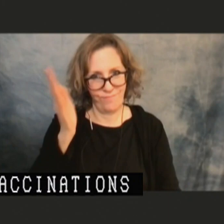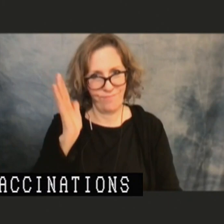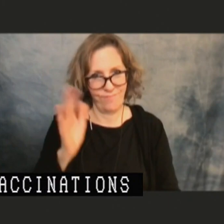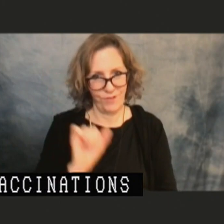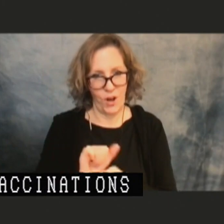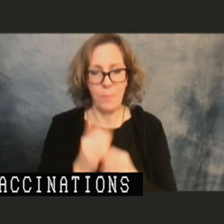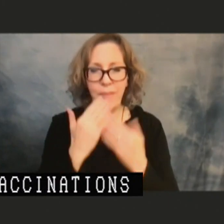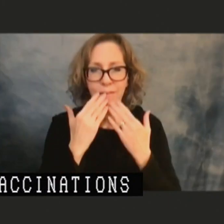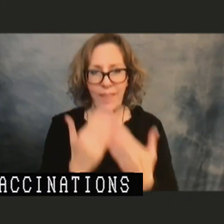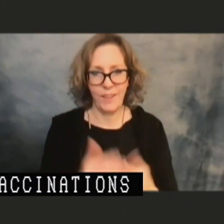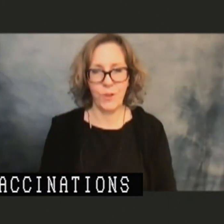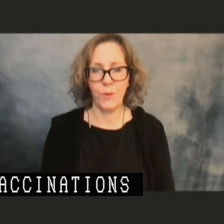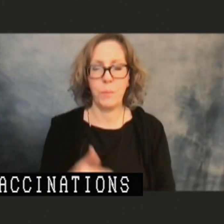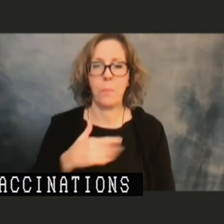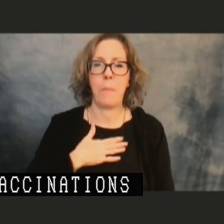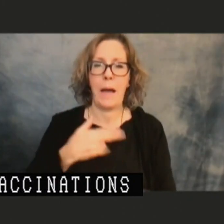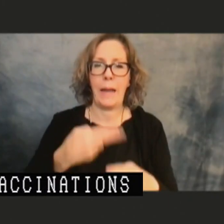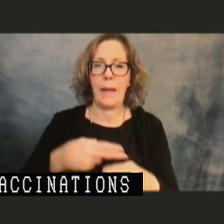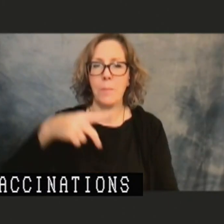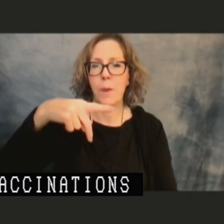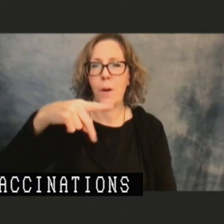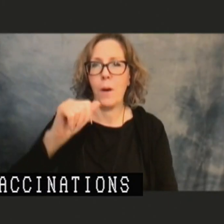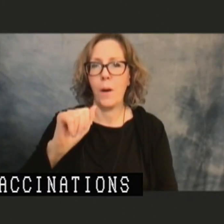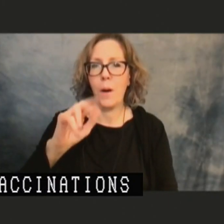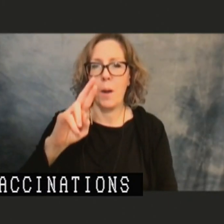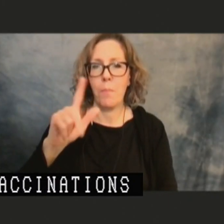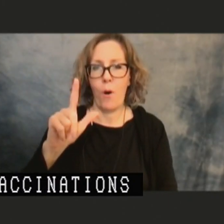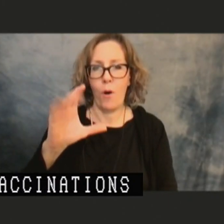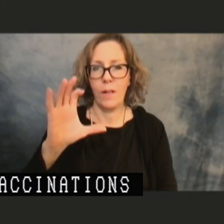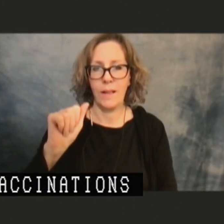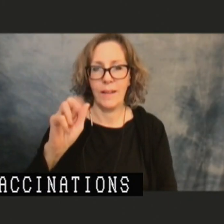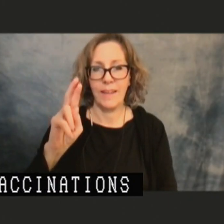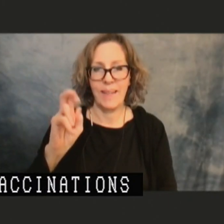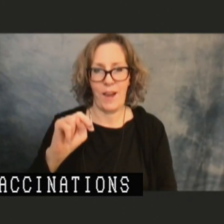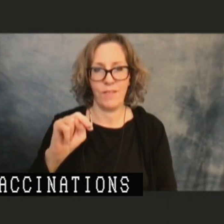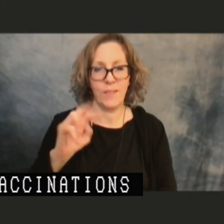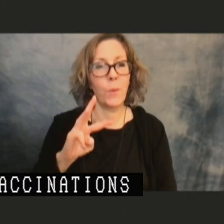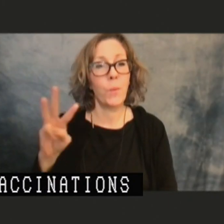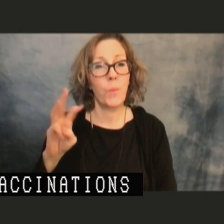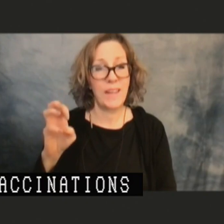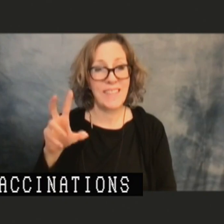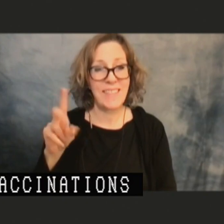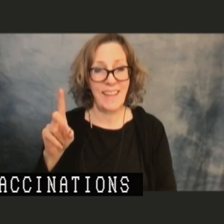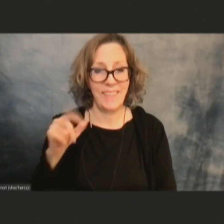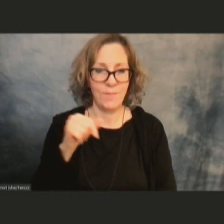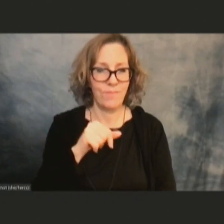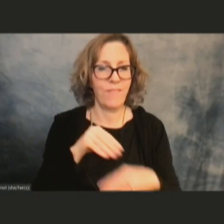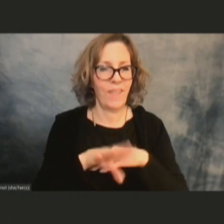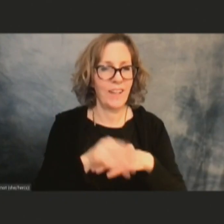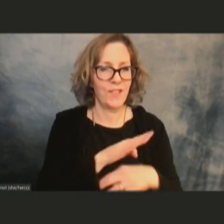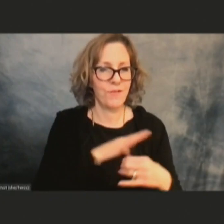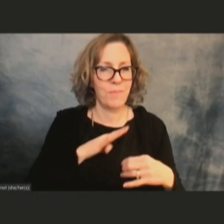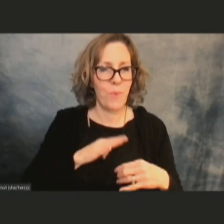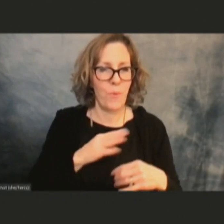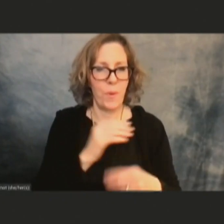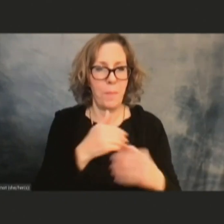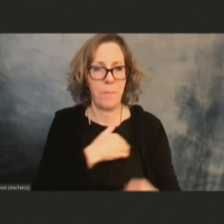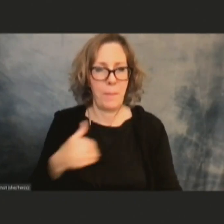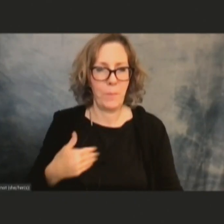Karen, Advisory Board Member, West End, Boston. Thank you. No problem. Thank you so much for introducing yourself. Great to meet you, George.